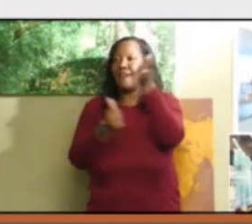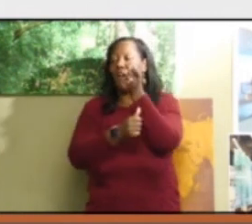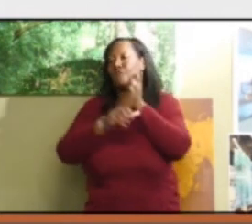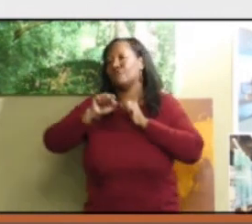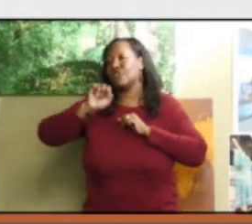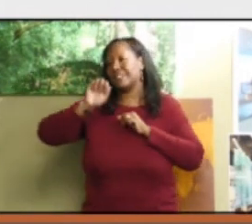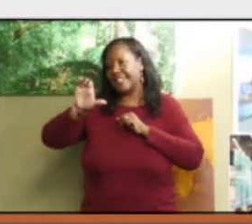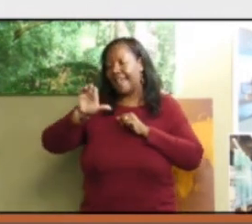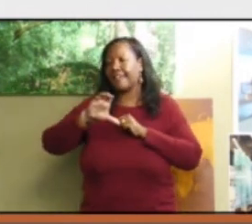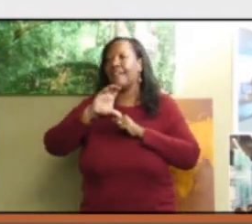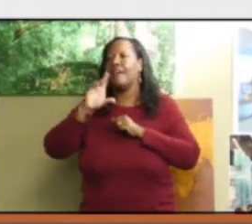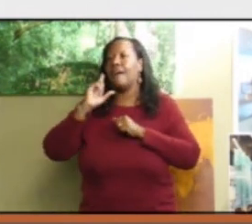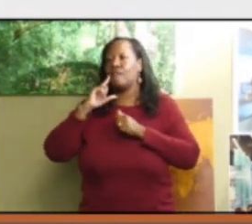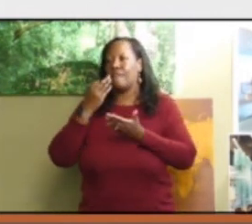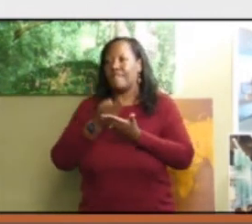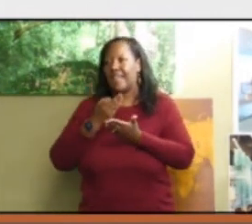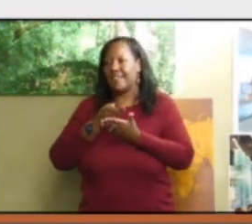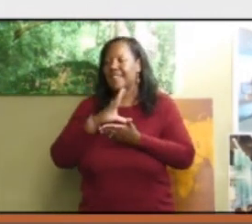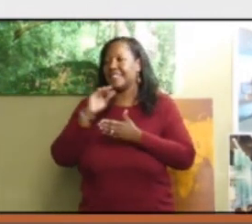and the CFO.